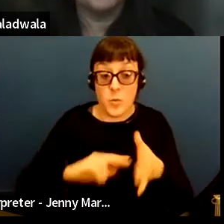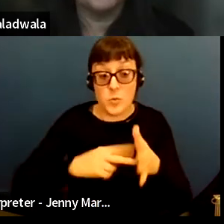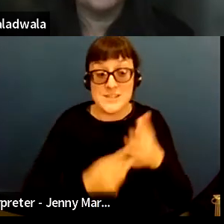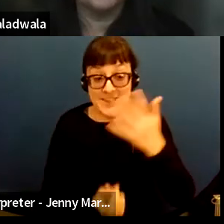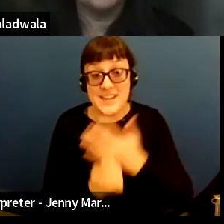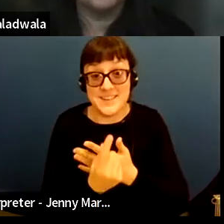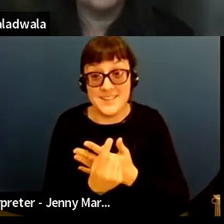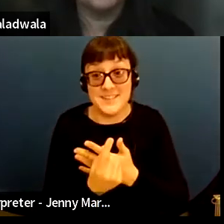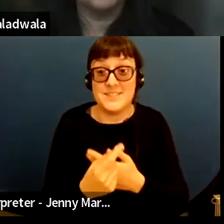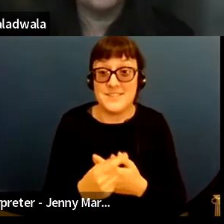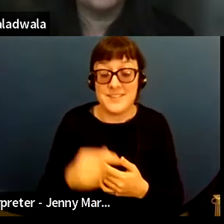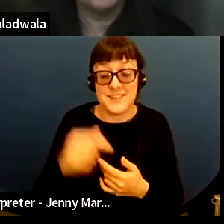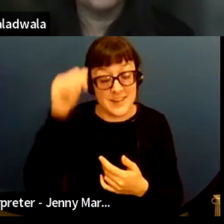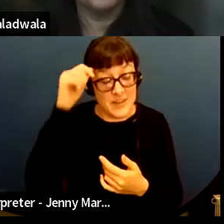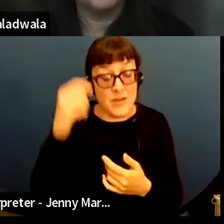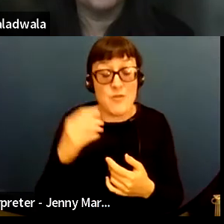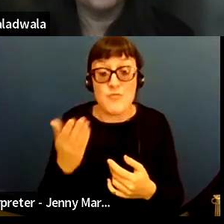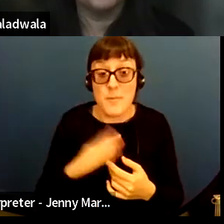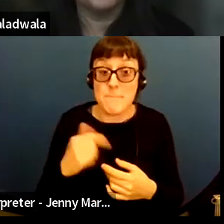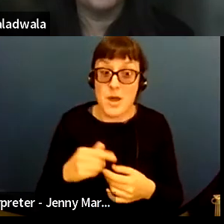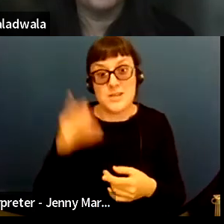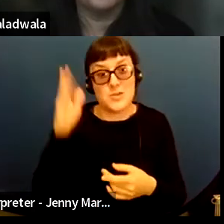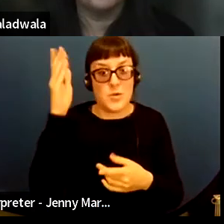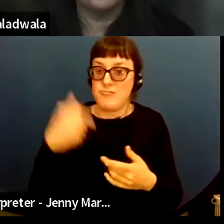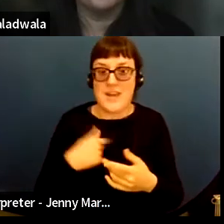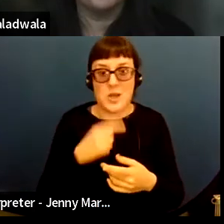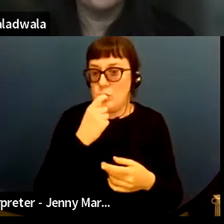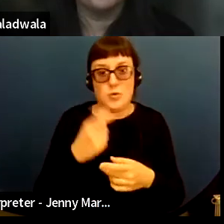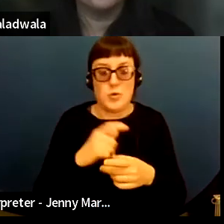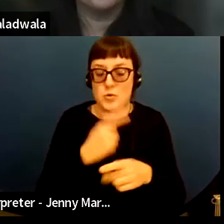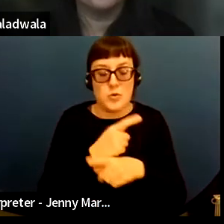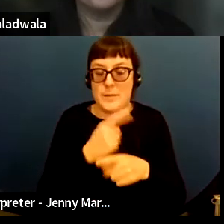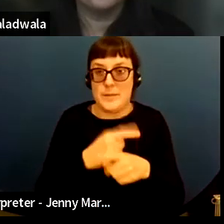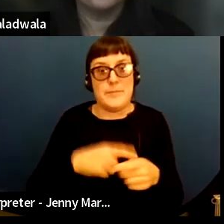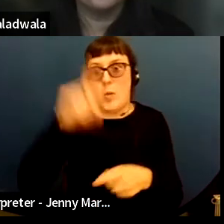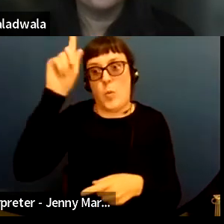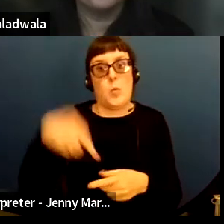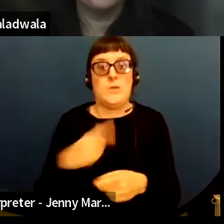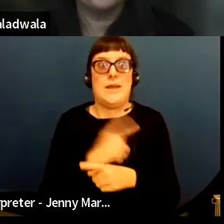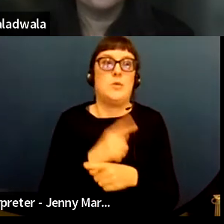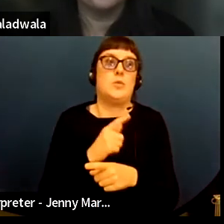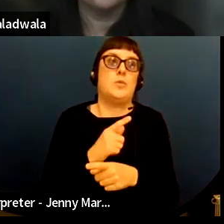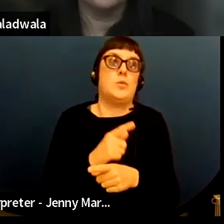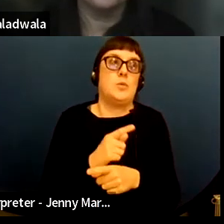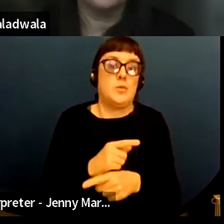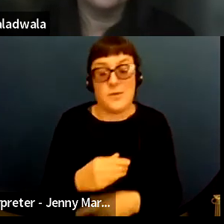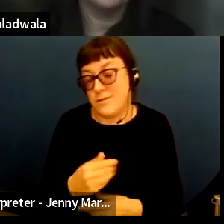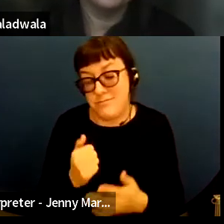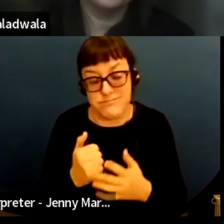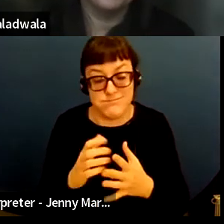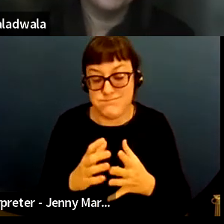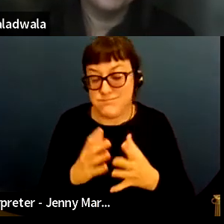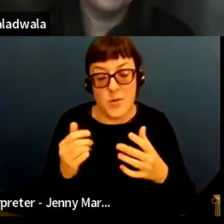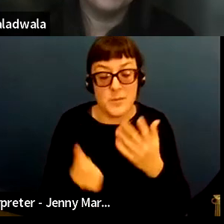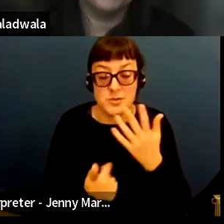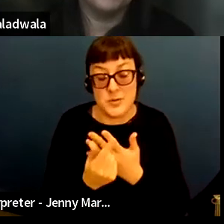as you could probably tell from my opening, I could talk about this topic all day, and you know, every day of the week. So it's been a great opportunity to